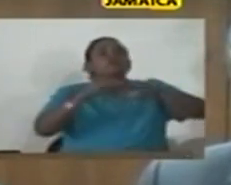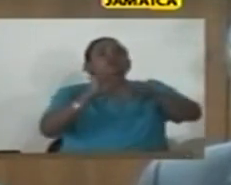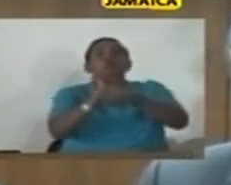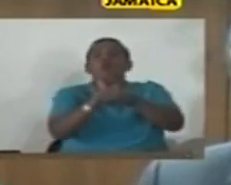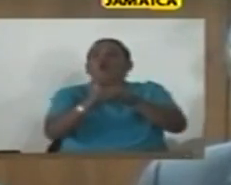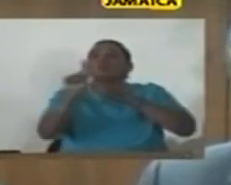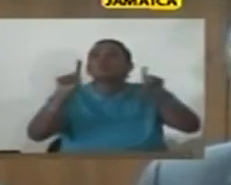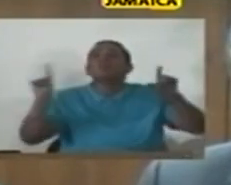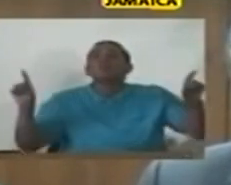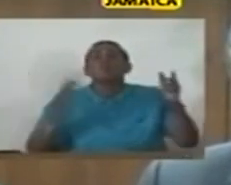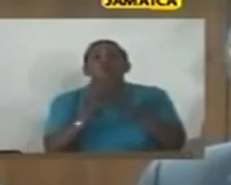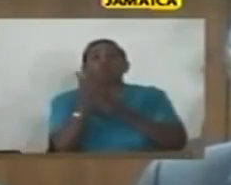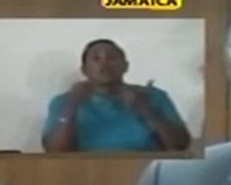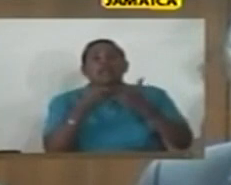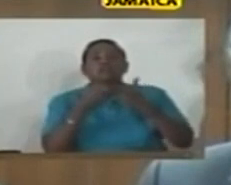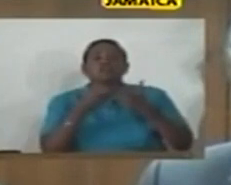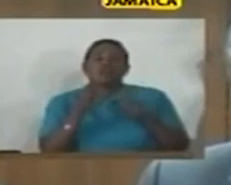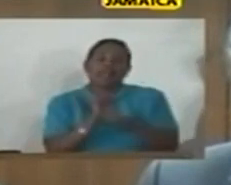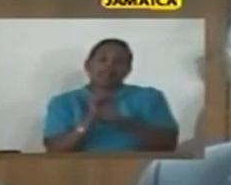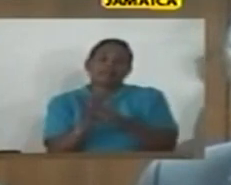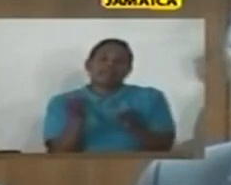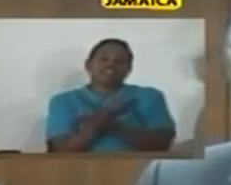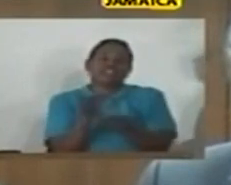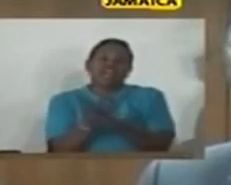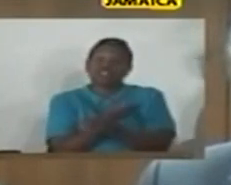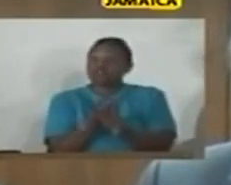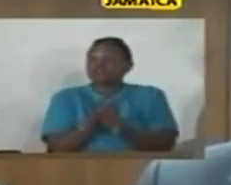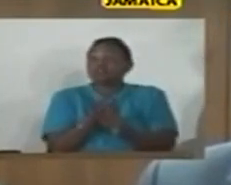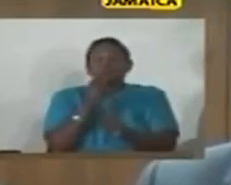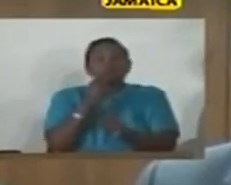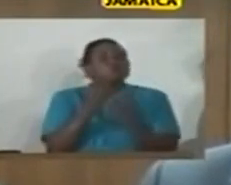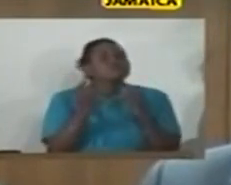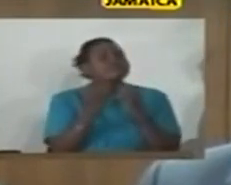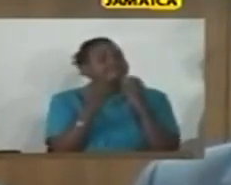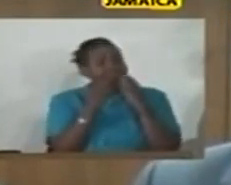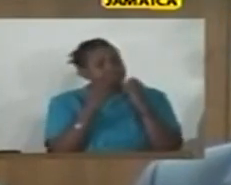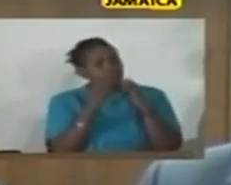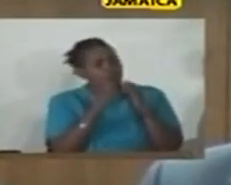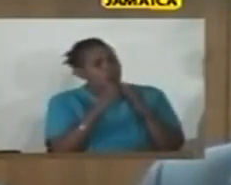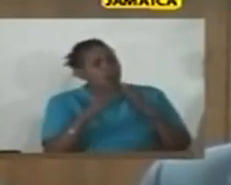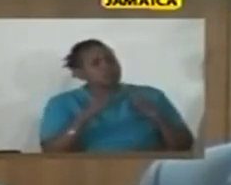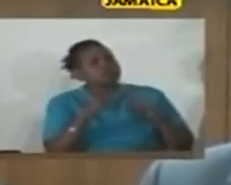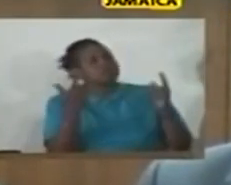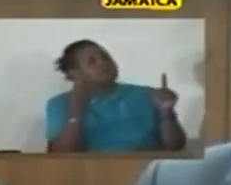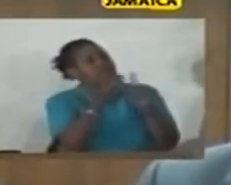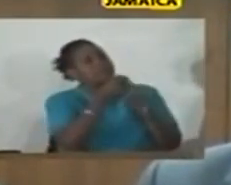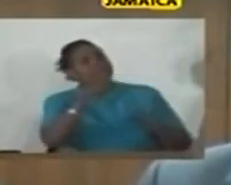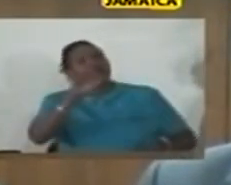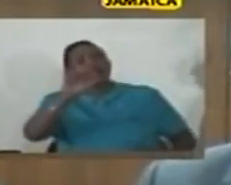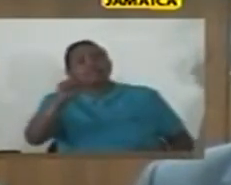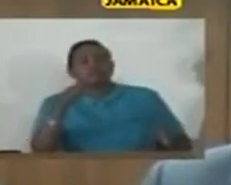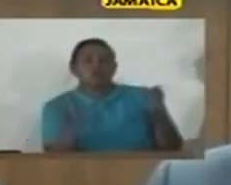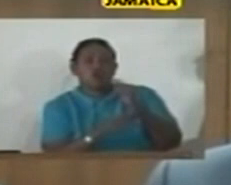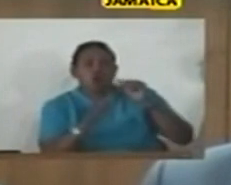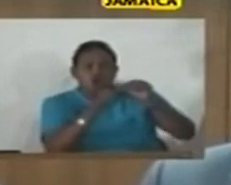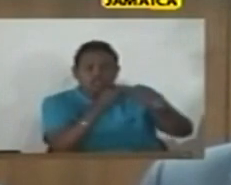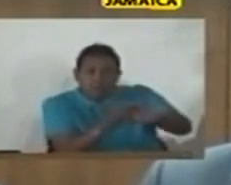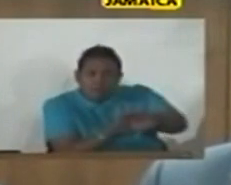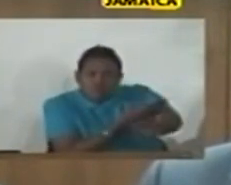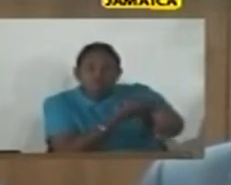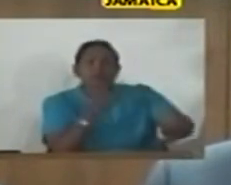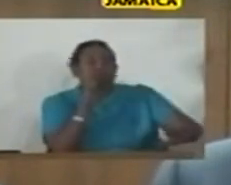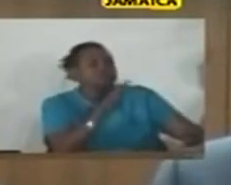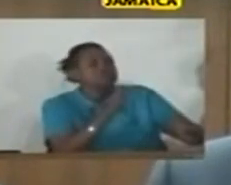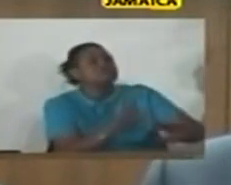the electronic labor exchange. To secure greater impact, the ELE has been under constant improvement and